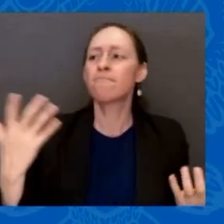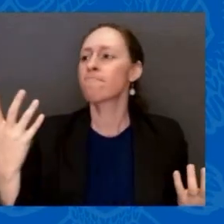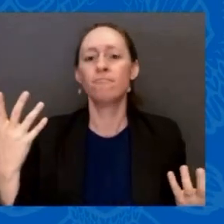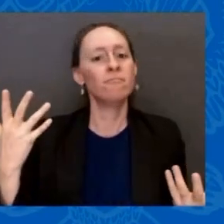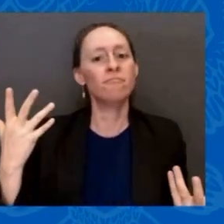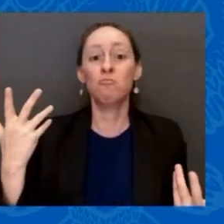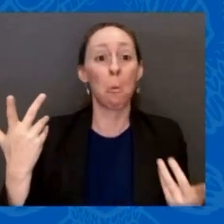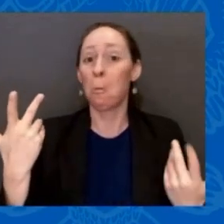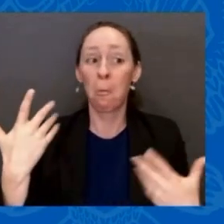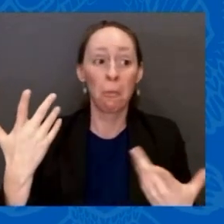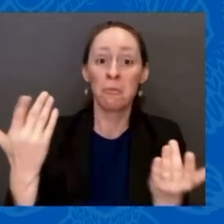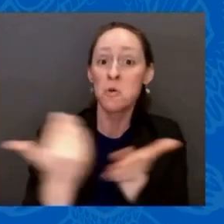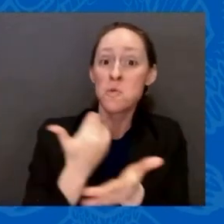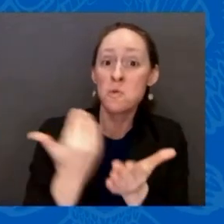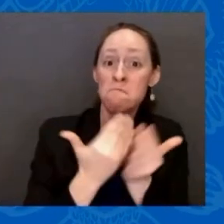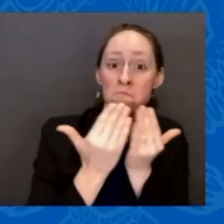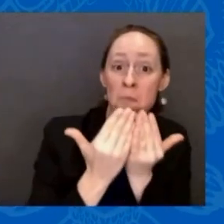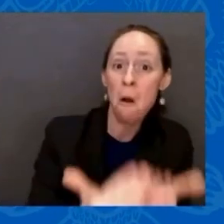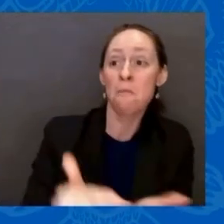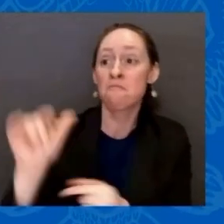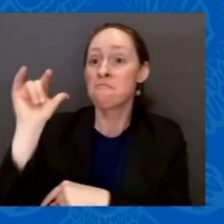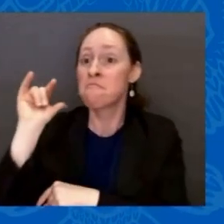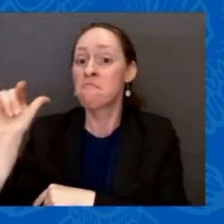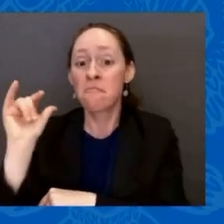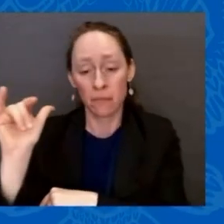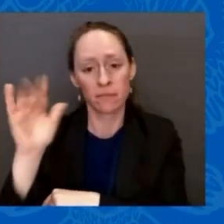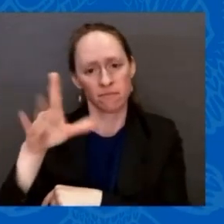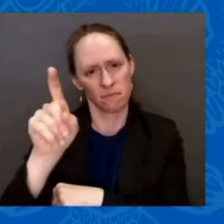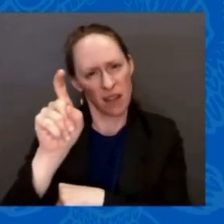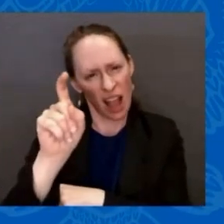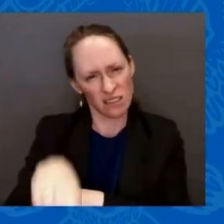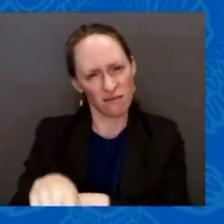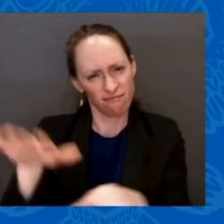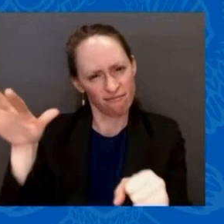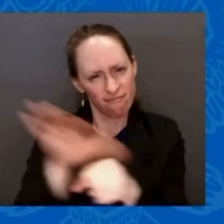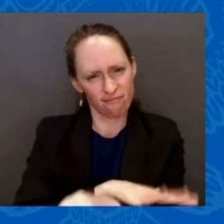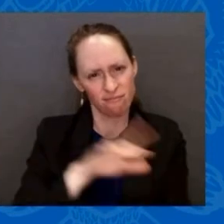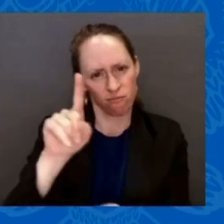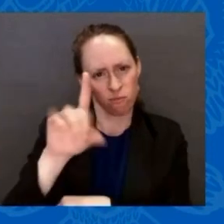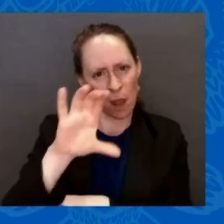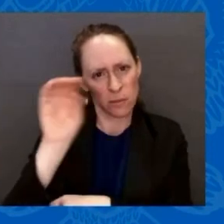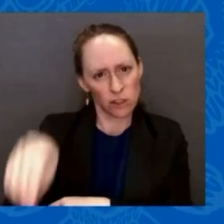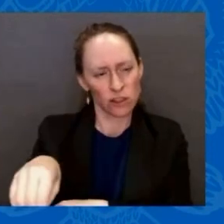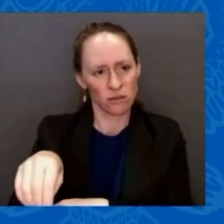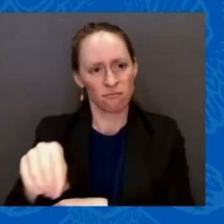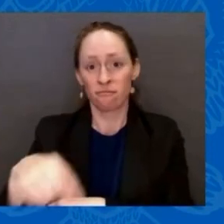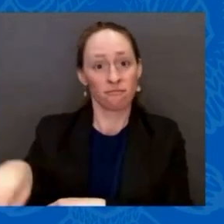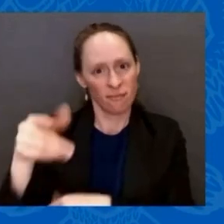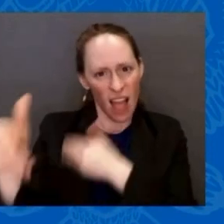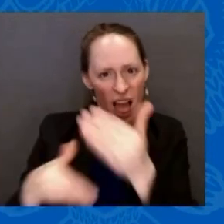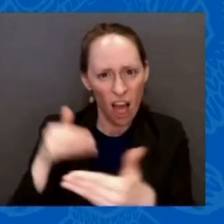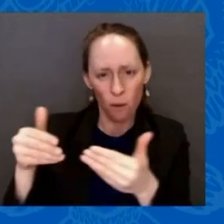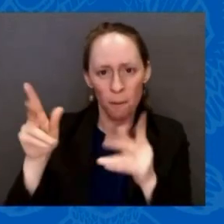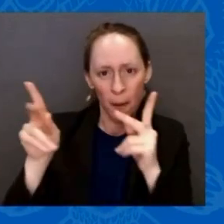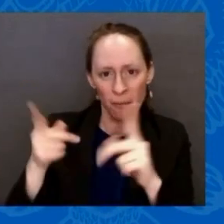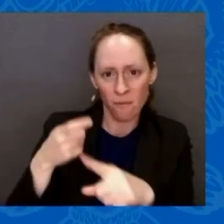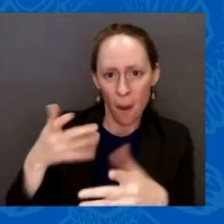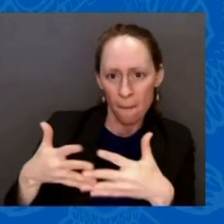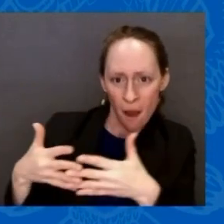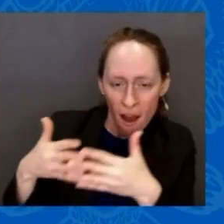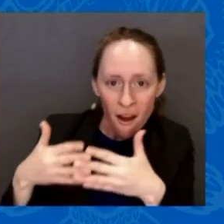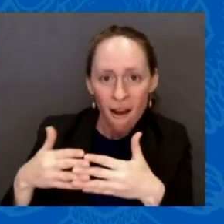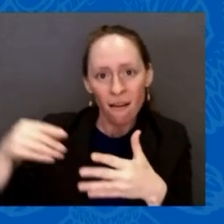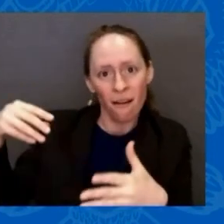American labor and 100% American products. It hardly happened. We get exceptions down to 30%, et cetera.